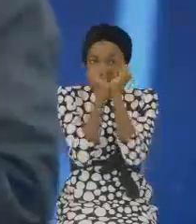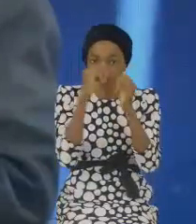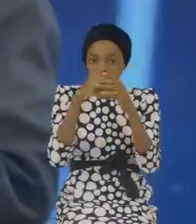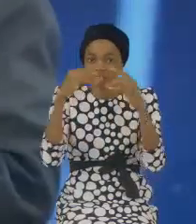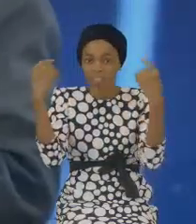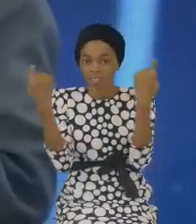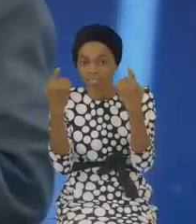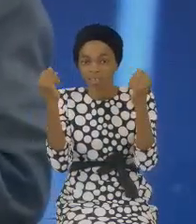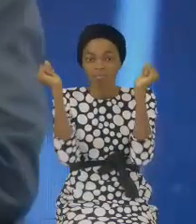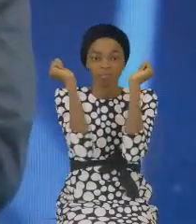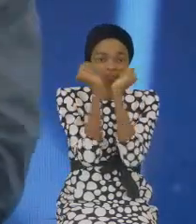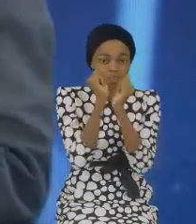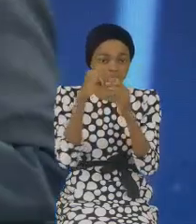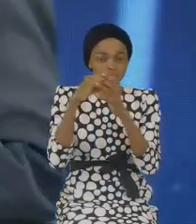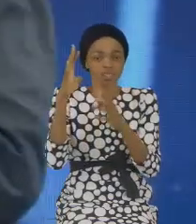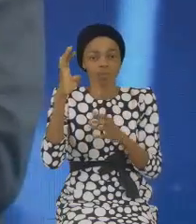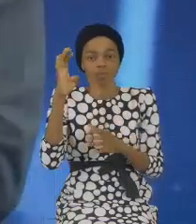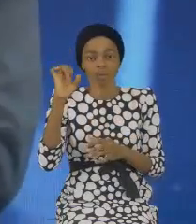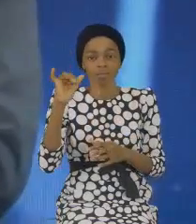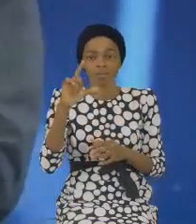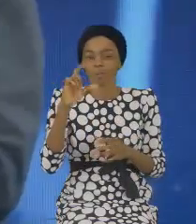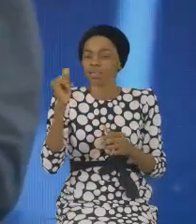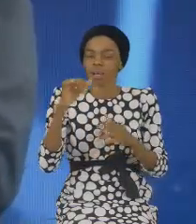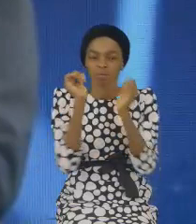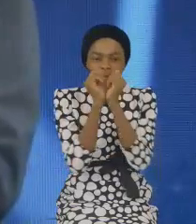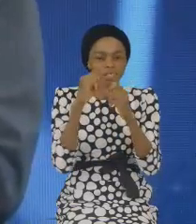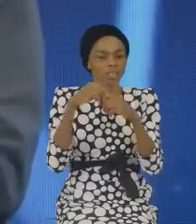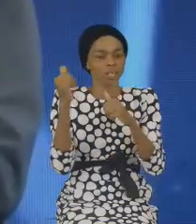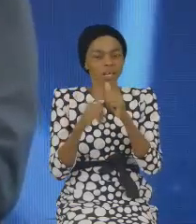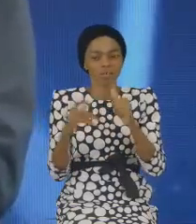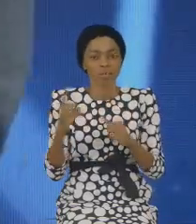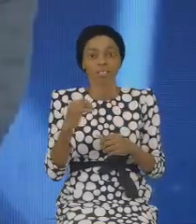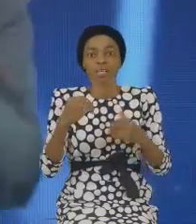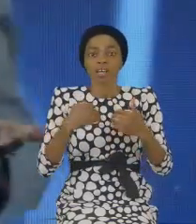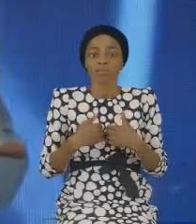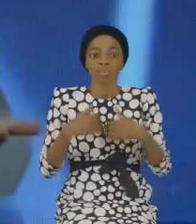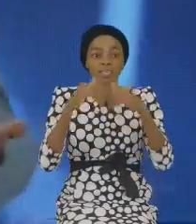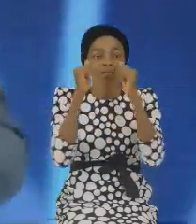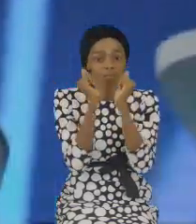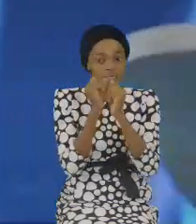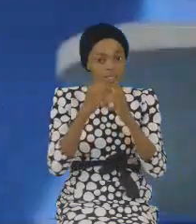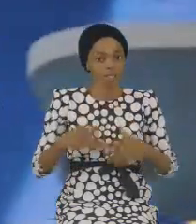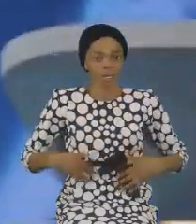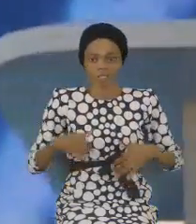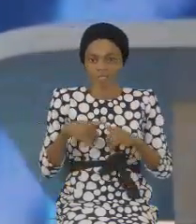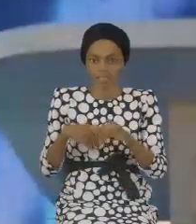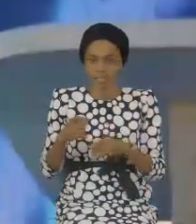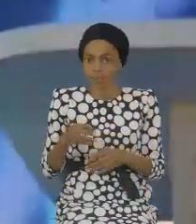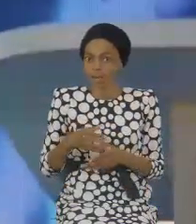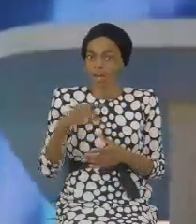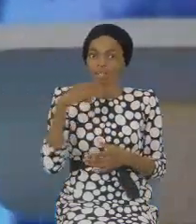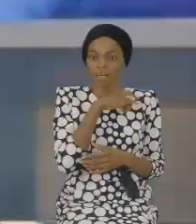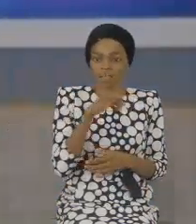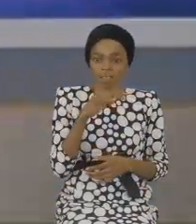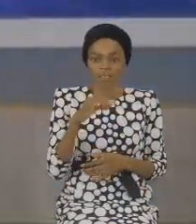in Babylon, in bondage everywhere they have been in their lives, and yet they were telling a lie.